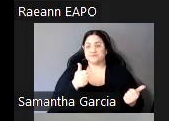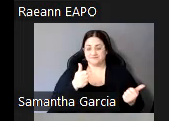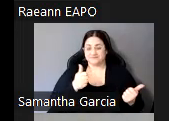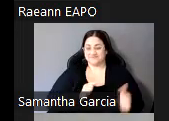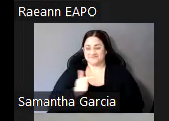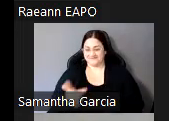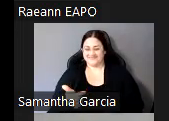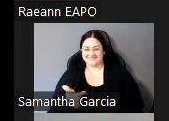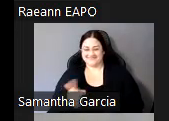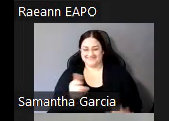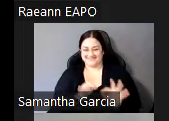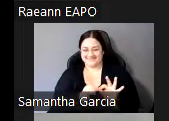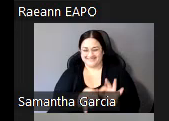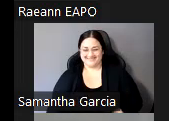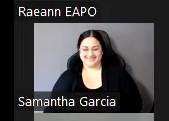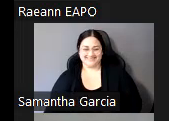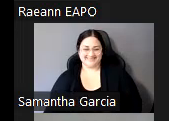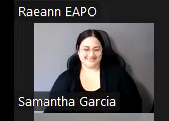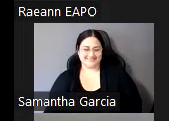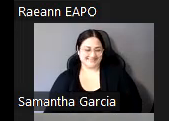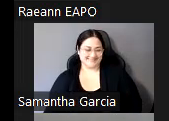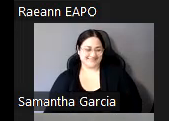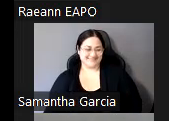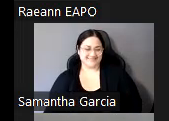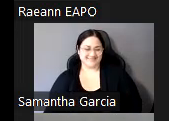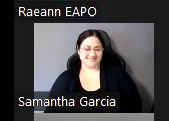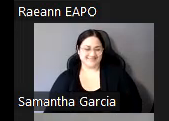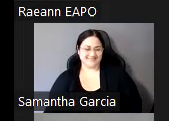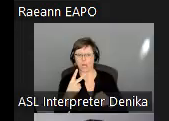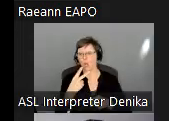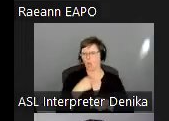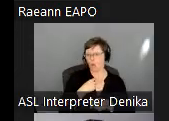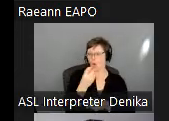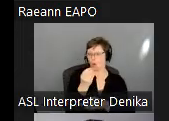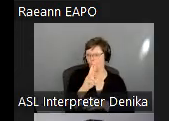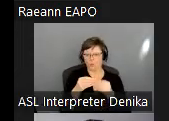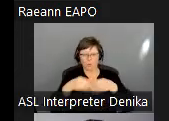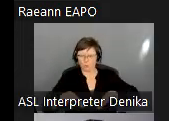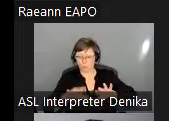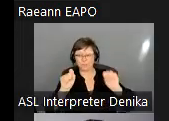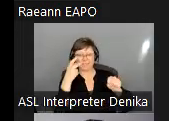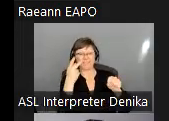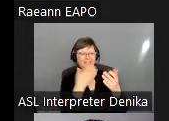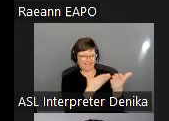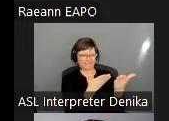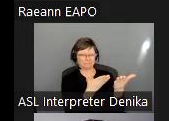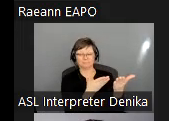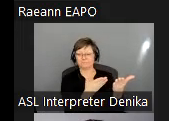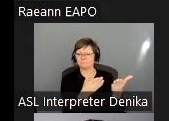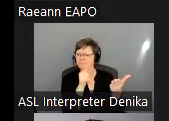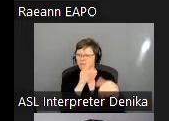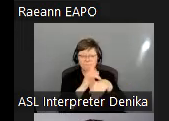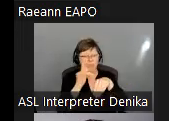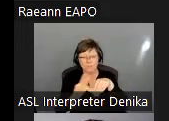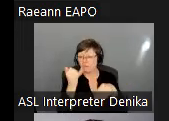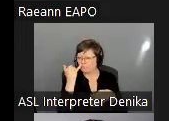We came up with a lock it or lose it type form. You'll see on the left-hand side here. So this is available to anyone. If you have a group